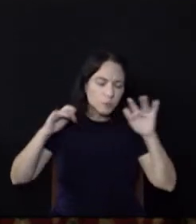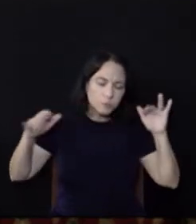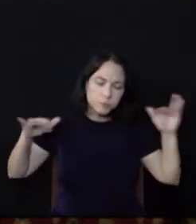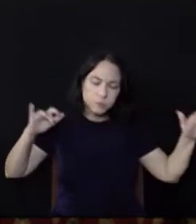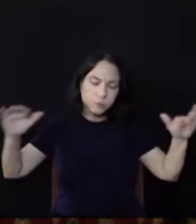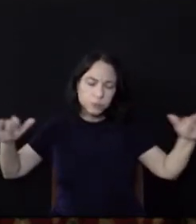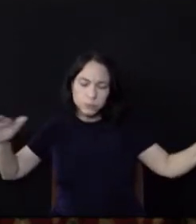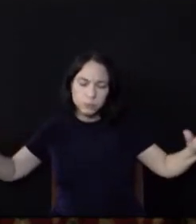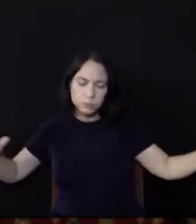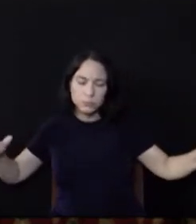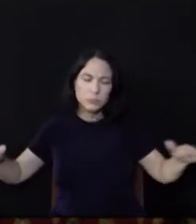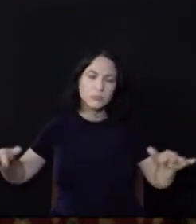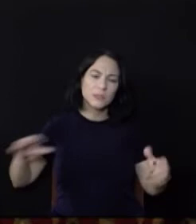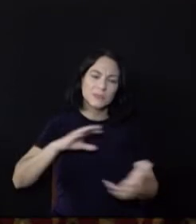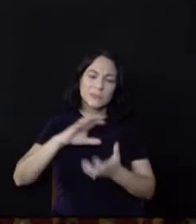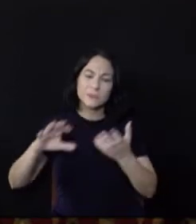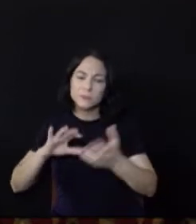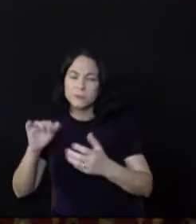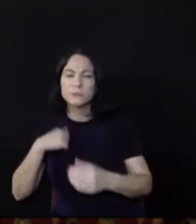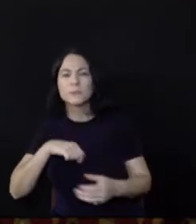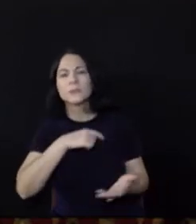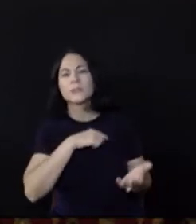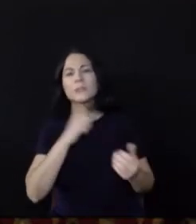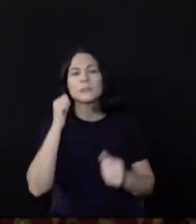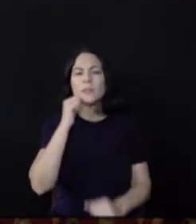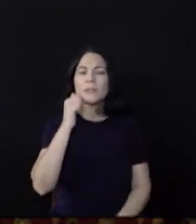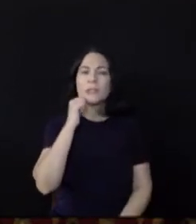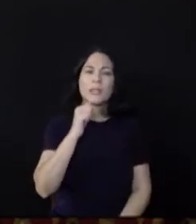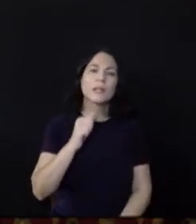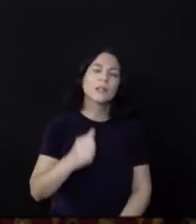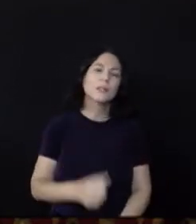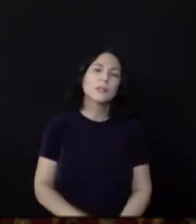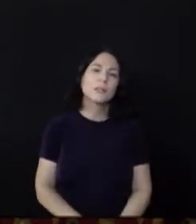that can drown us every day.